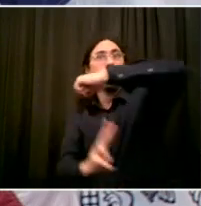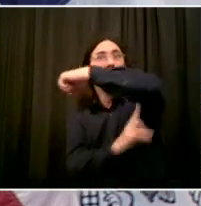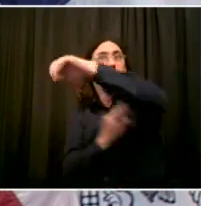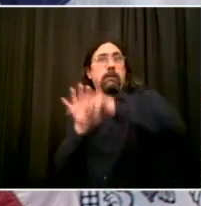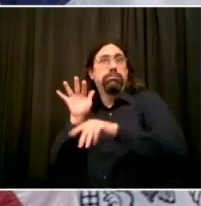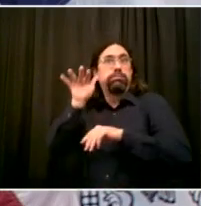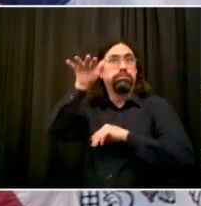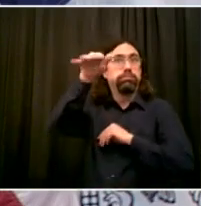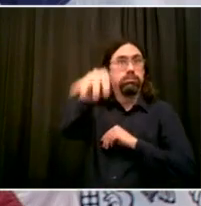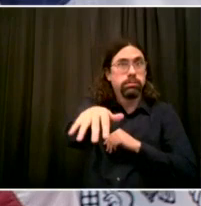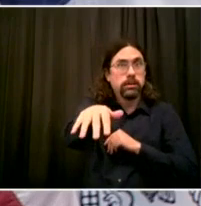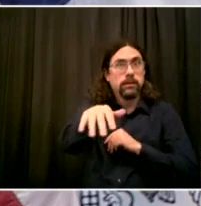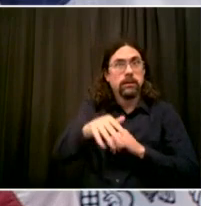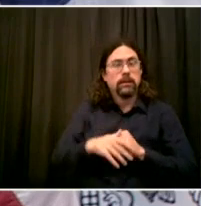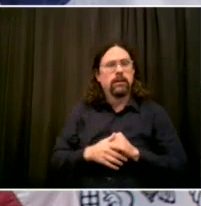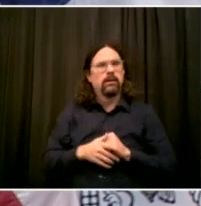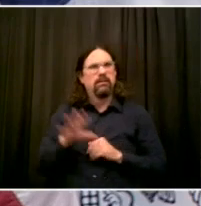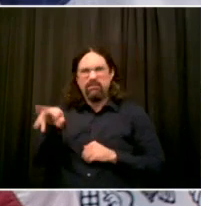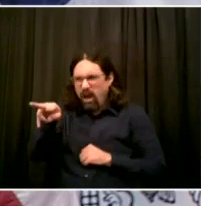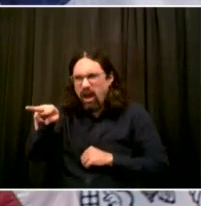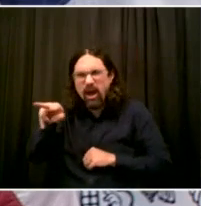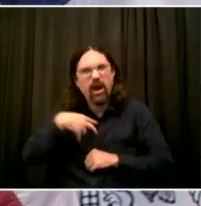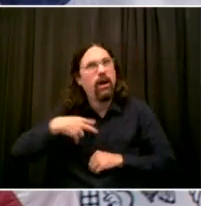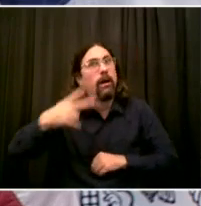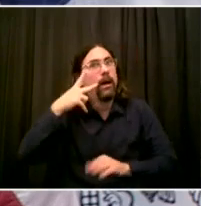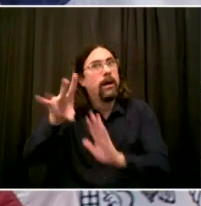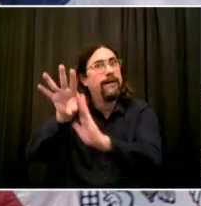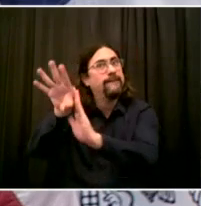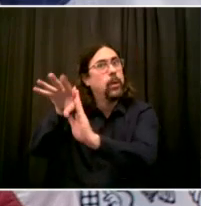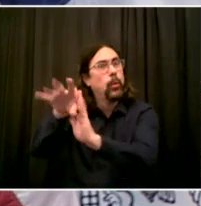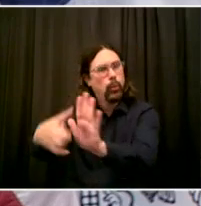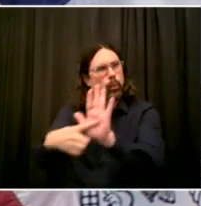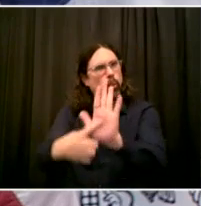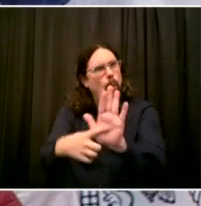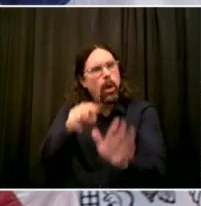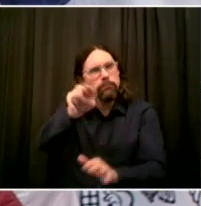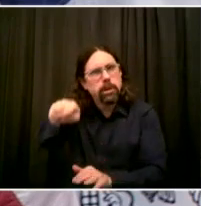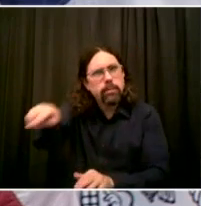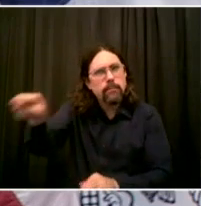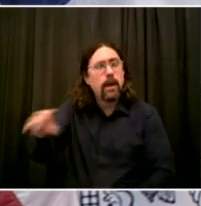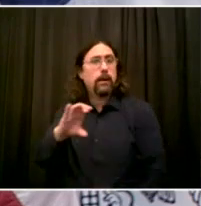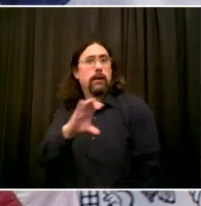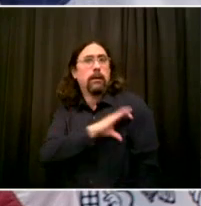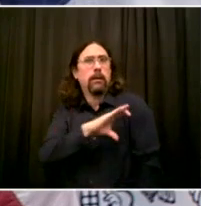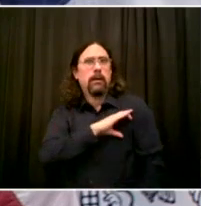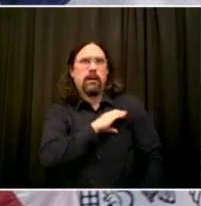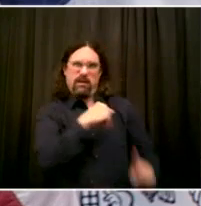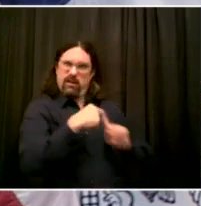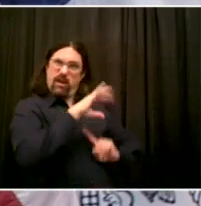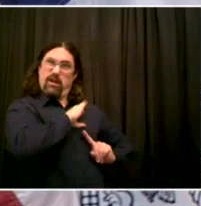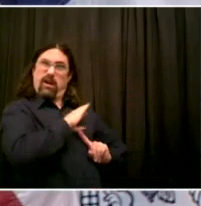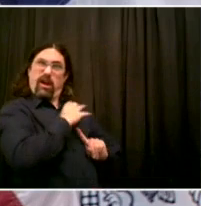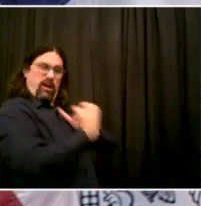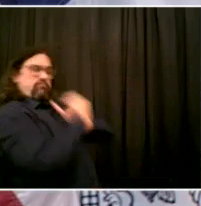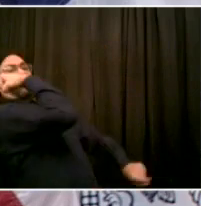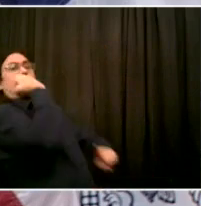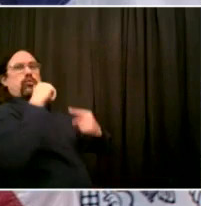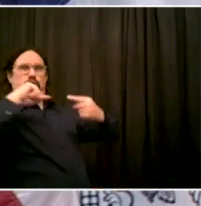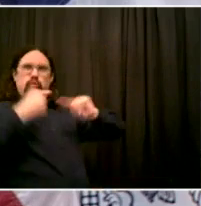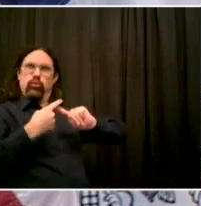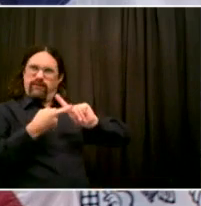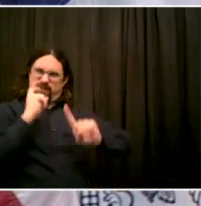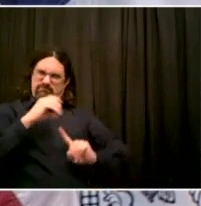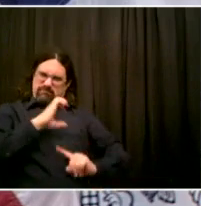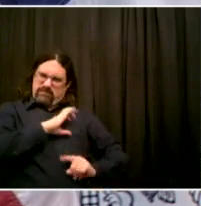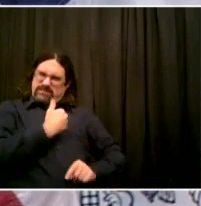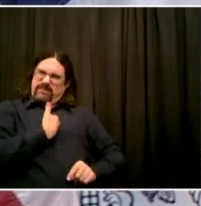Is that acceptable, and what do you have to say about it? I'm saying it now. It's absolutely unacceptable. I've said it many times. There's